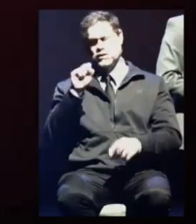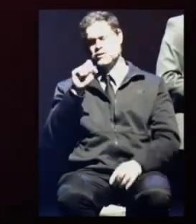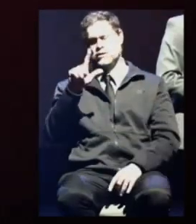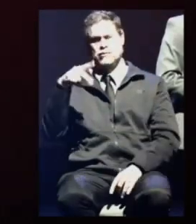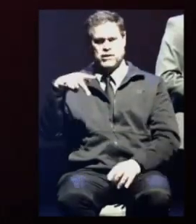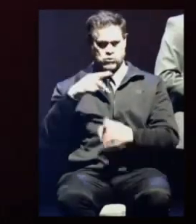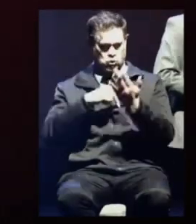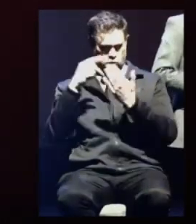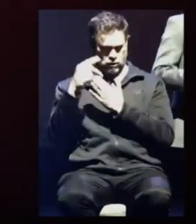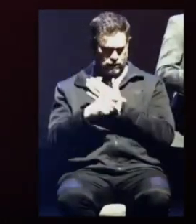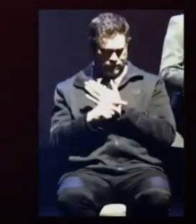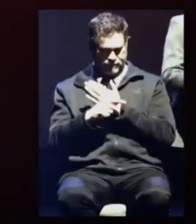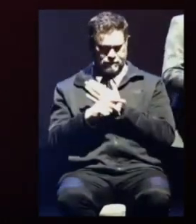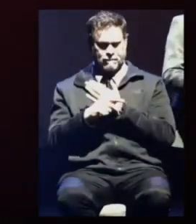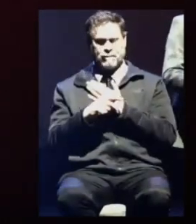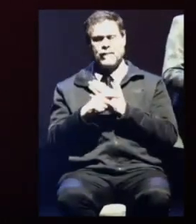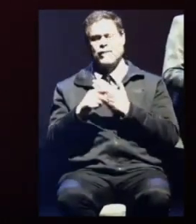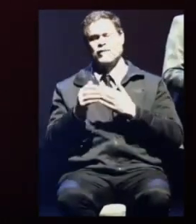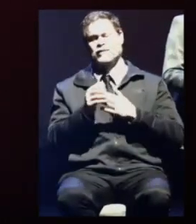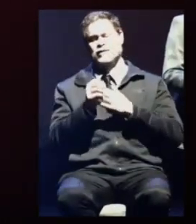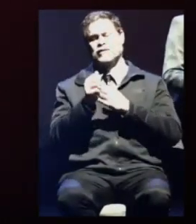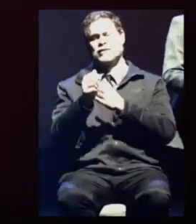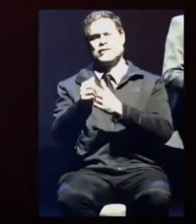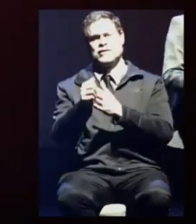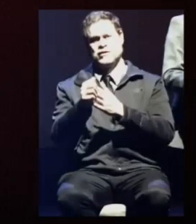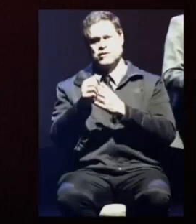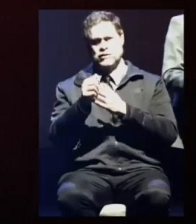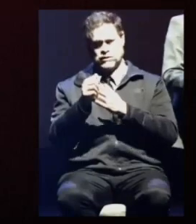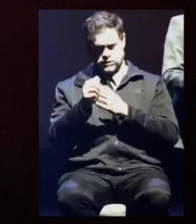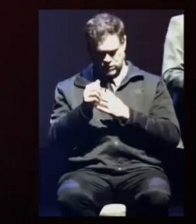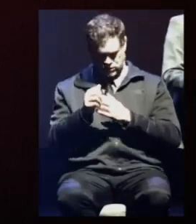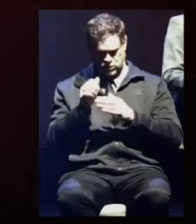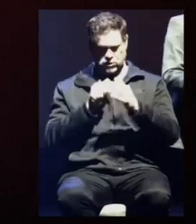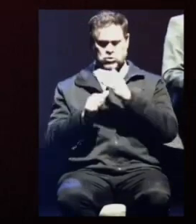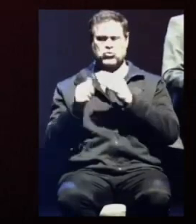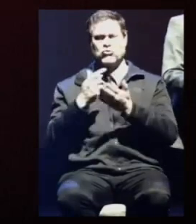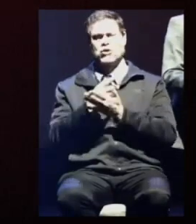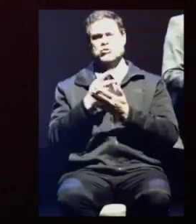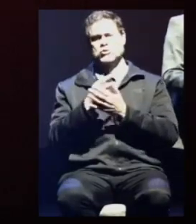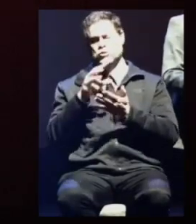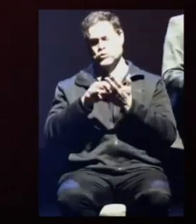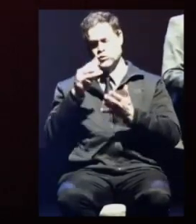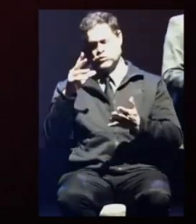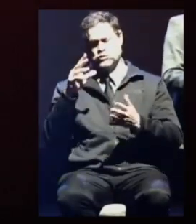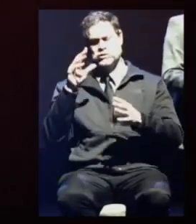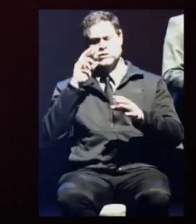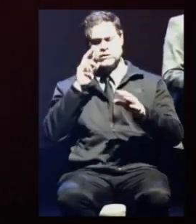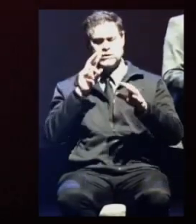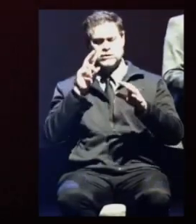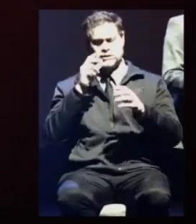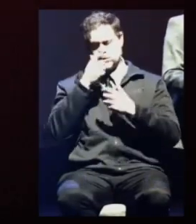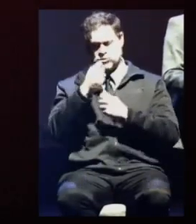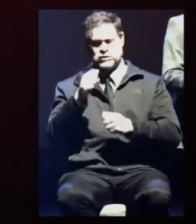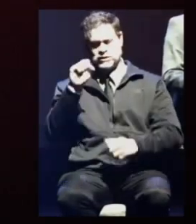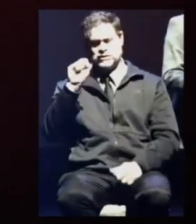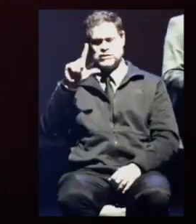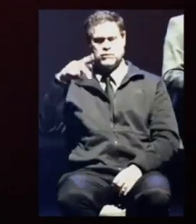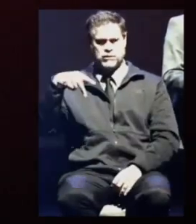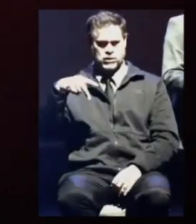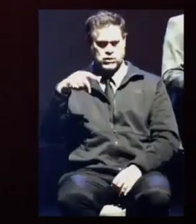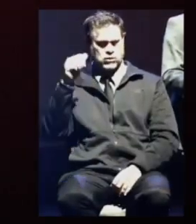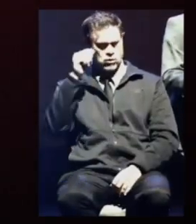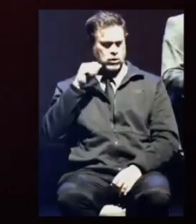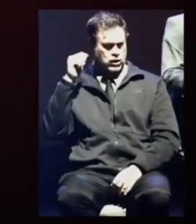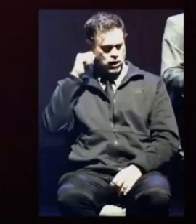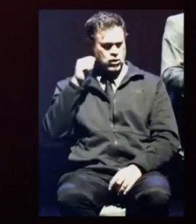program, and in leading the advising of undergraduate students interested in pursuing a career in SLP, audiology, or